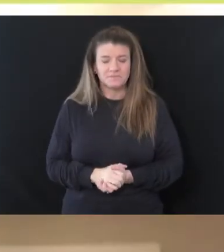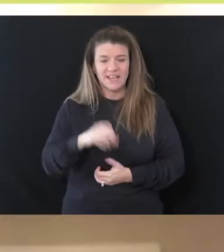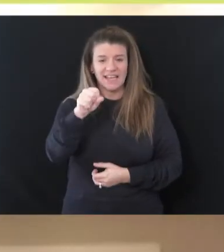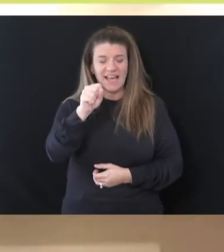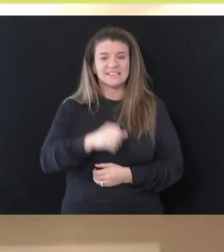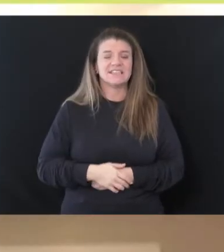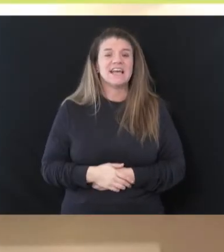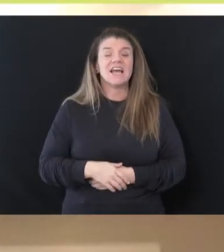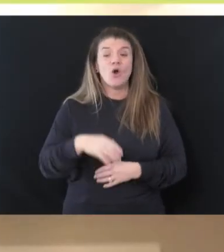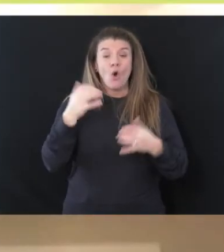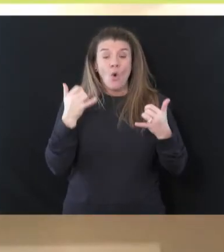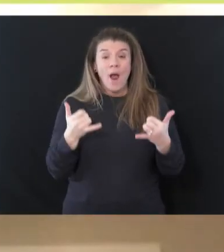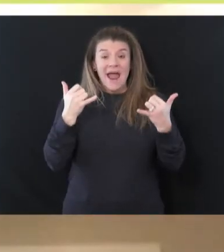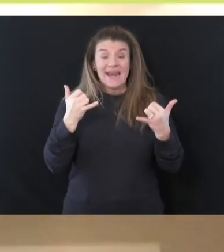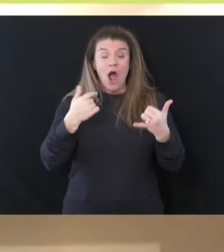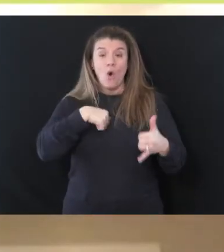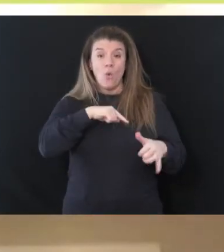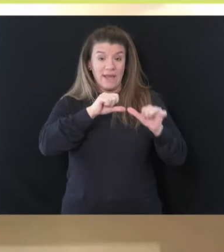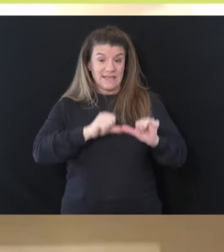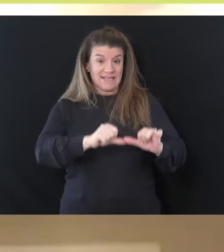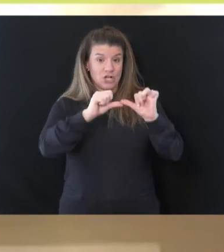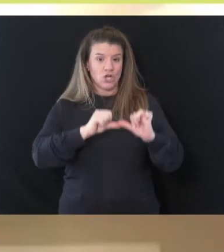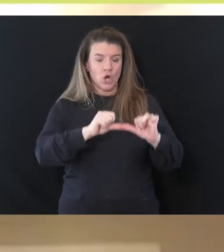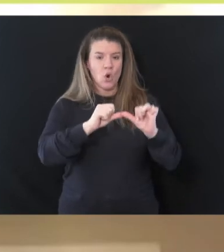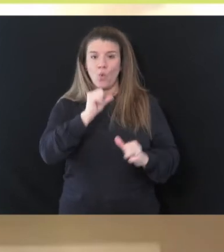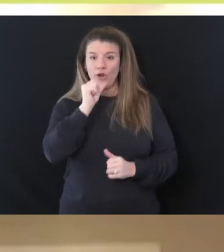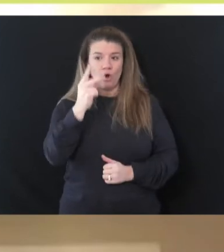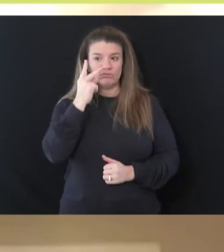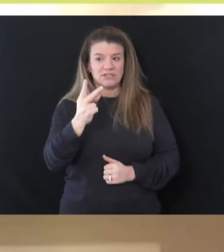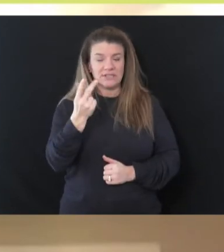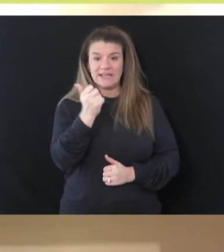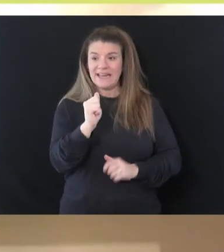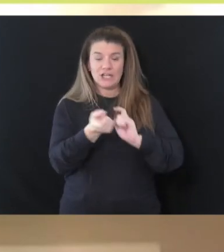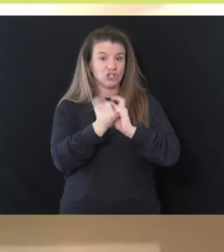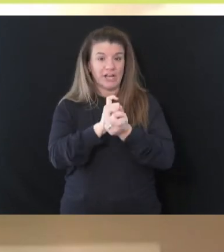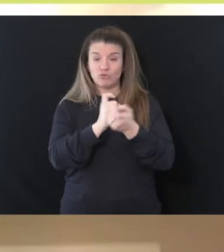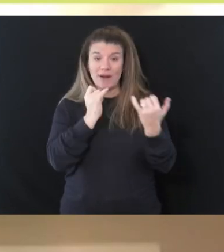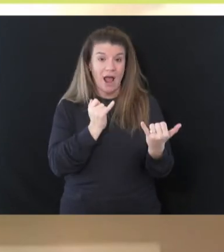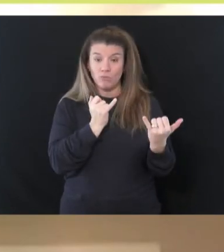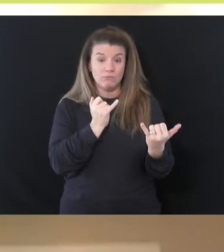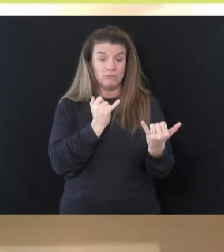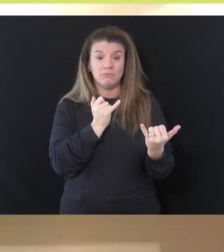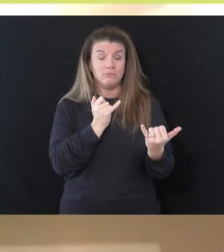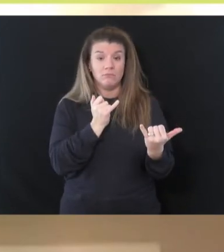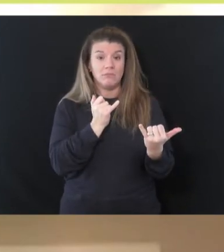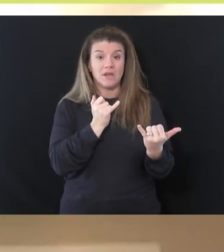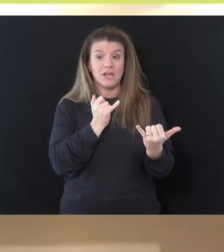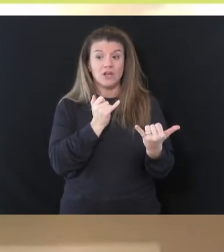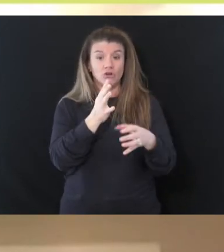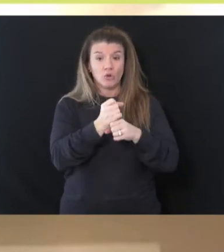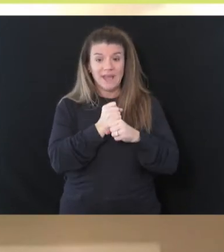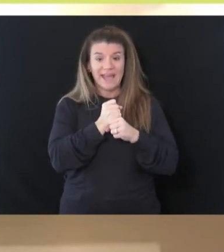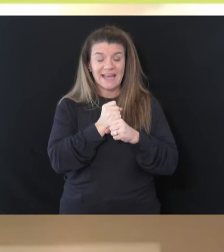So, Ryan, right now we continue, and we don't see any change at this point to get